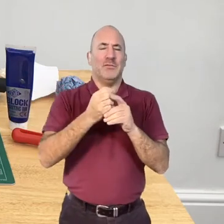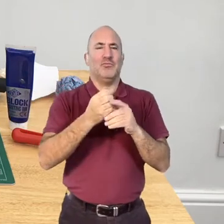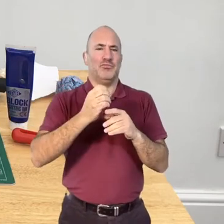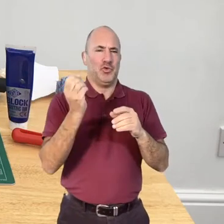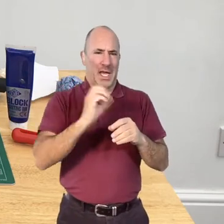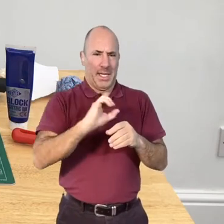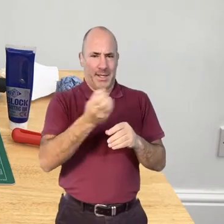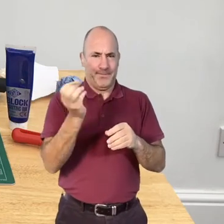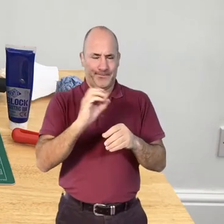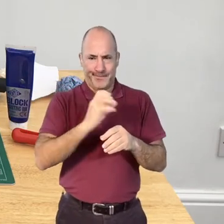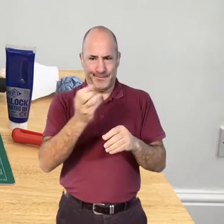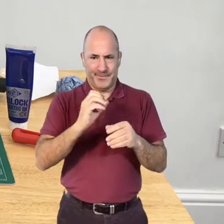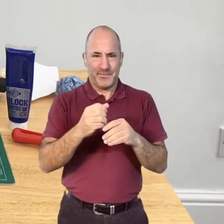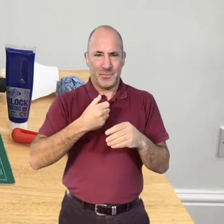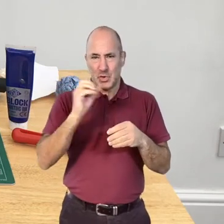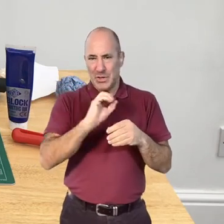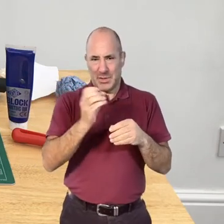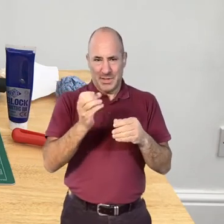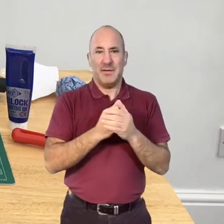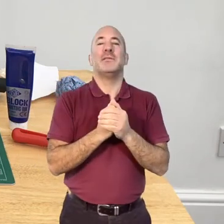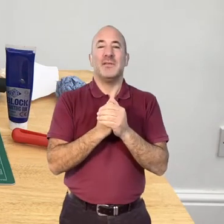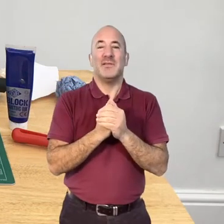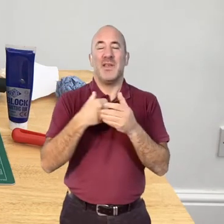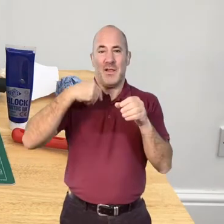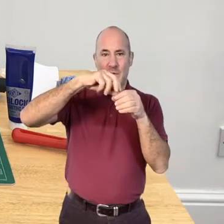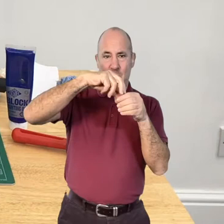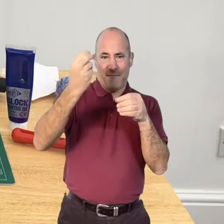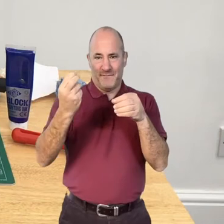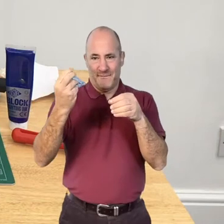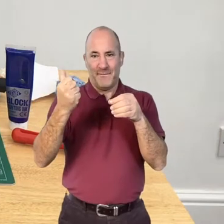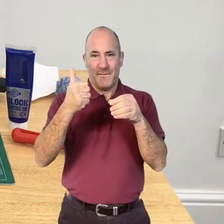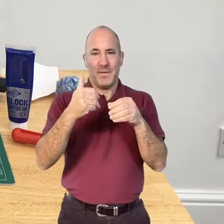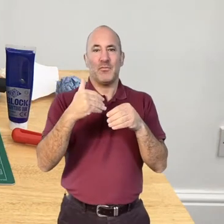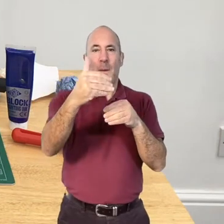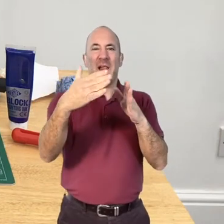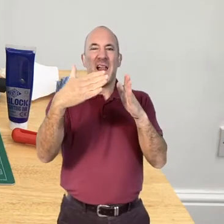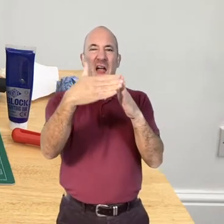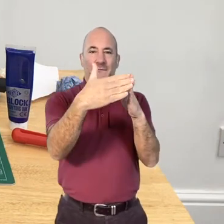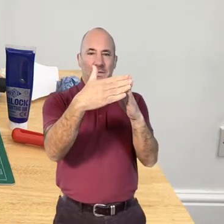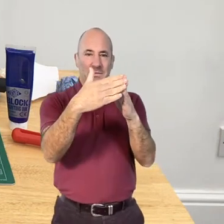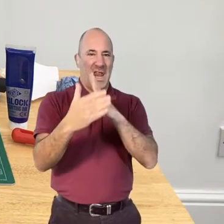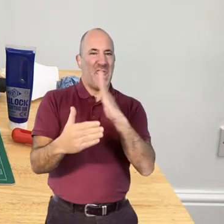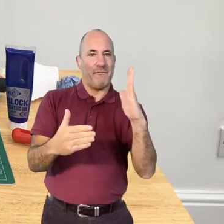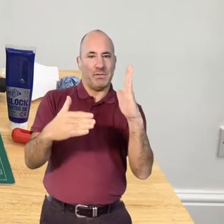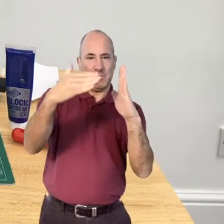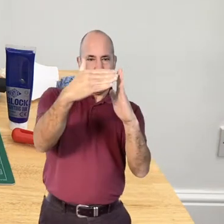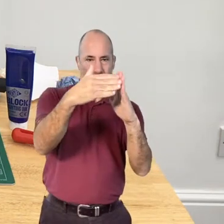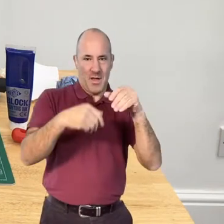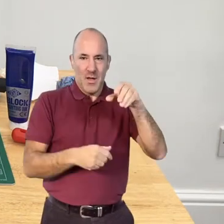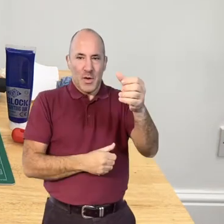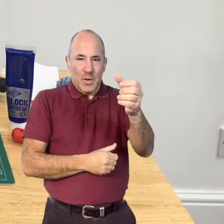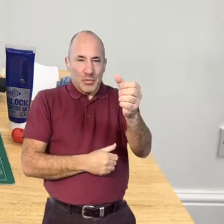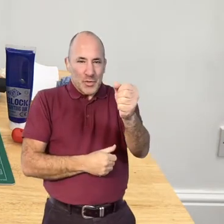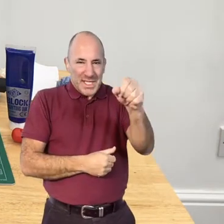just shaking it down. And then take the lid off and go to the top left-hand